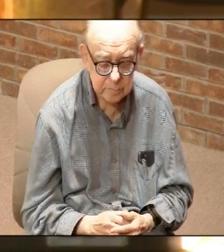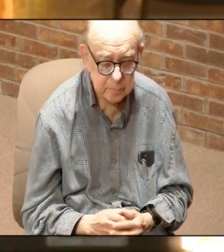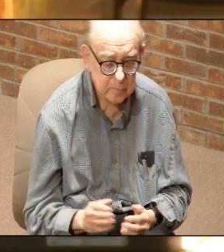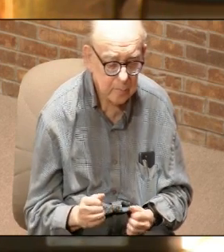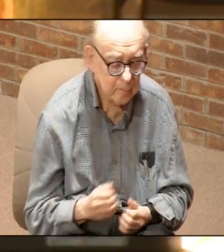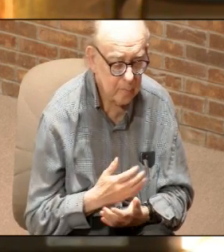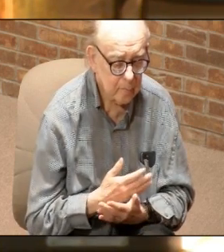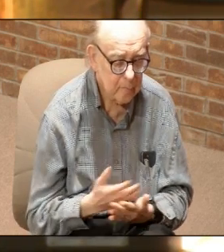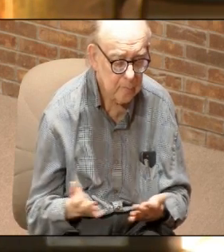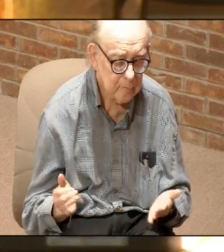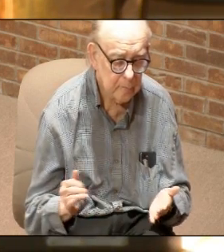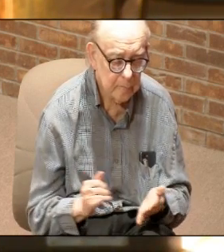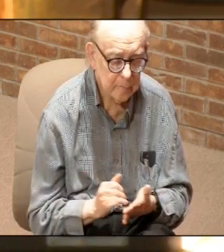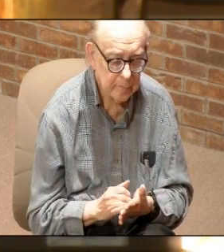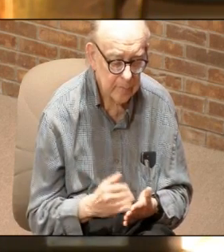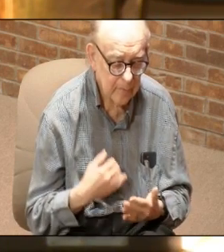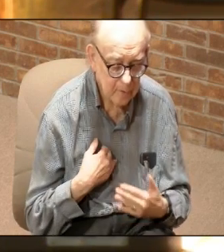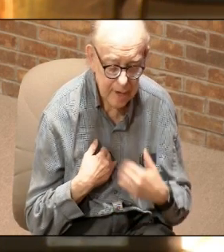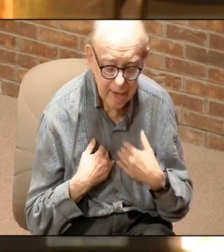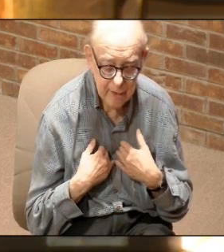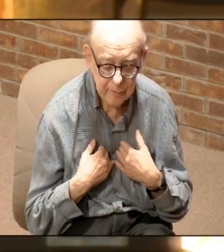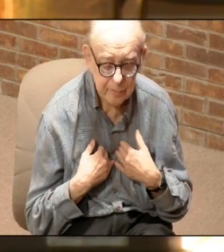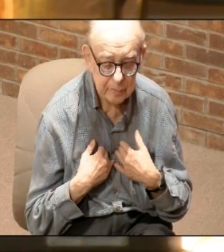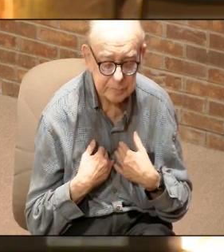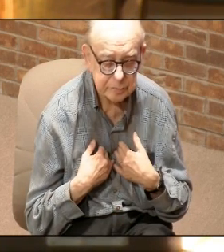with everything we've got.